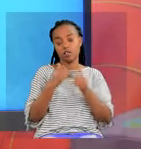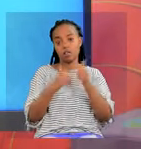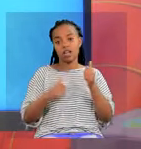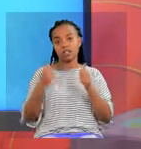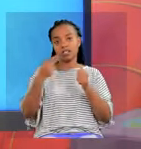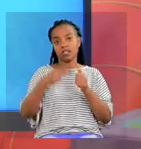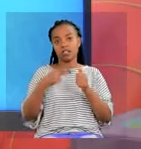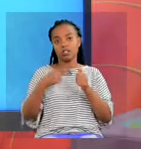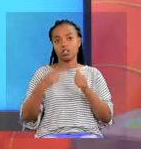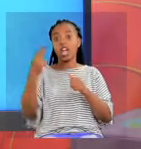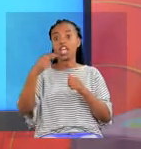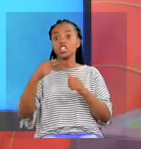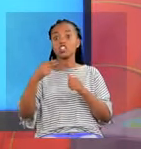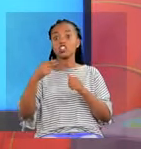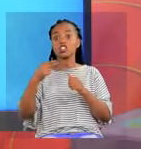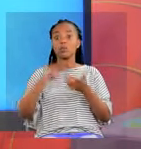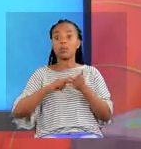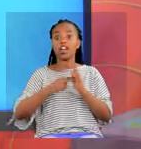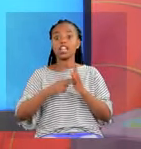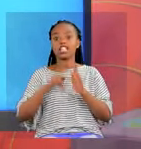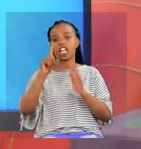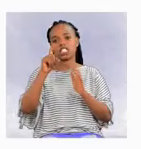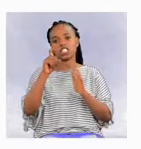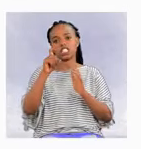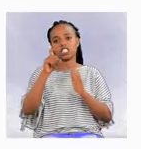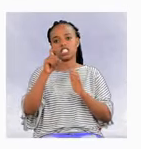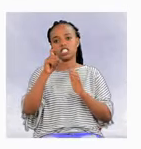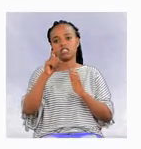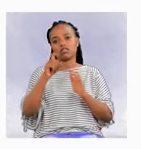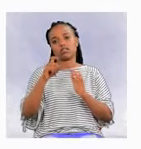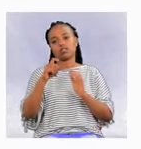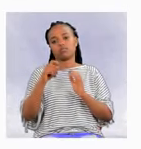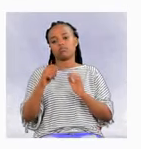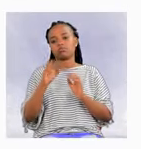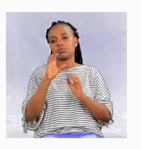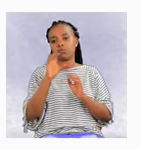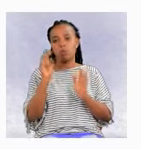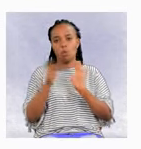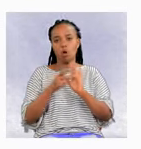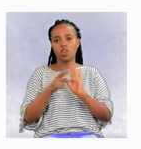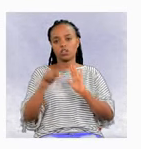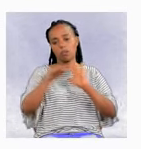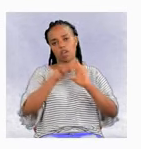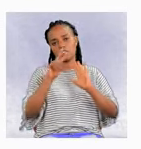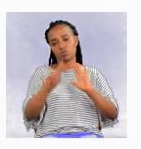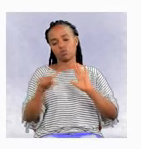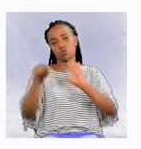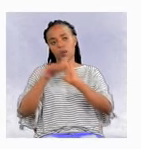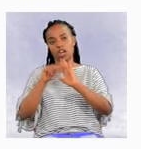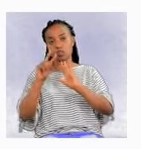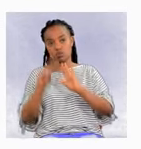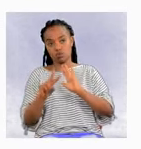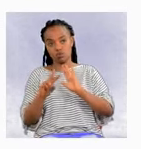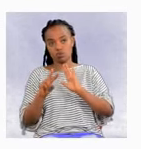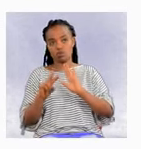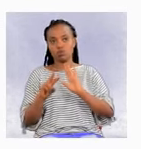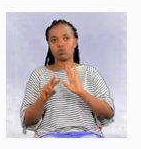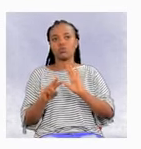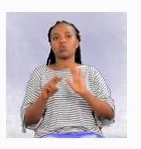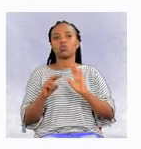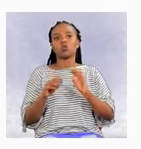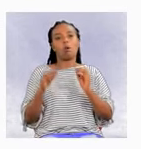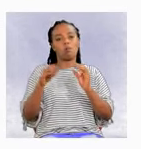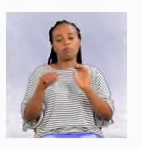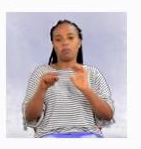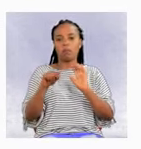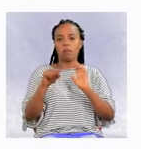h, our h or the coordinate, x coordinate of the center is minus 2, minus 2 becomes plus 2, x plus